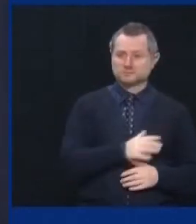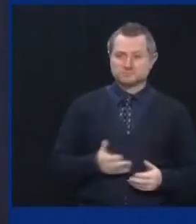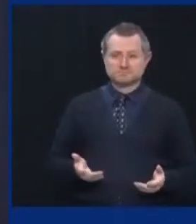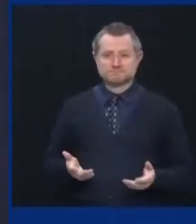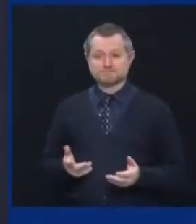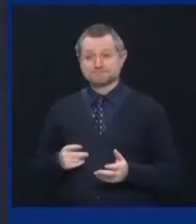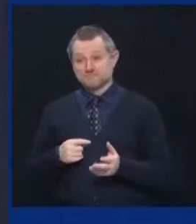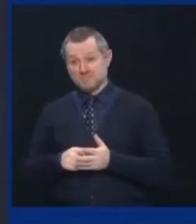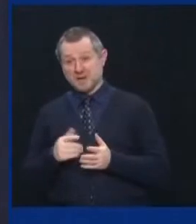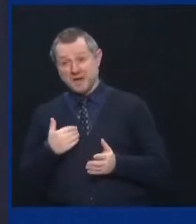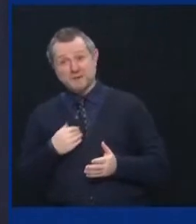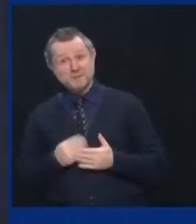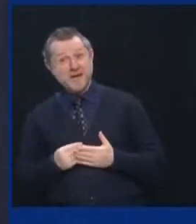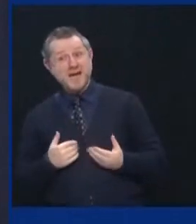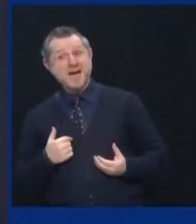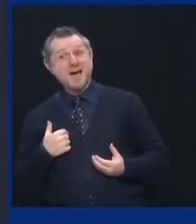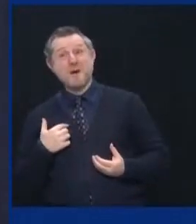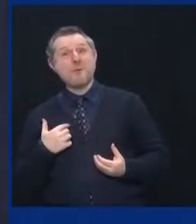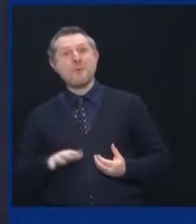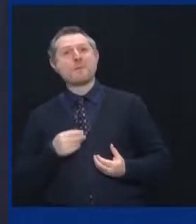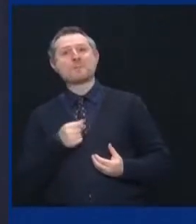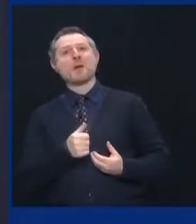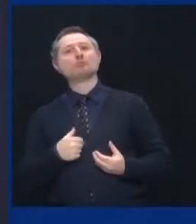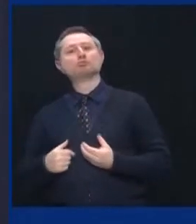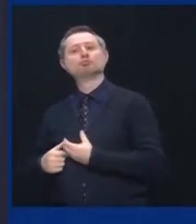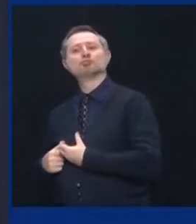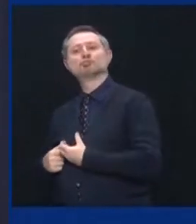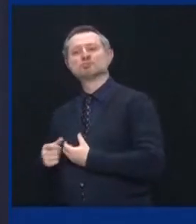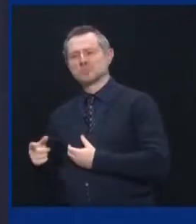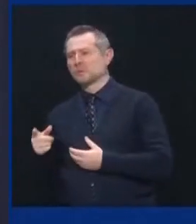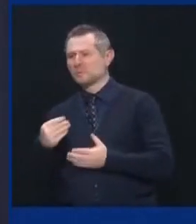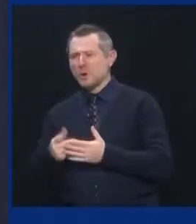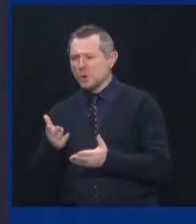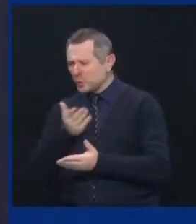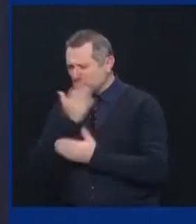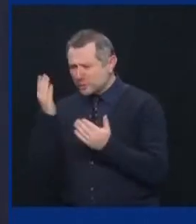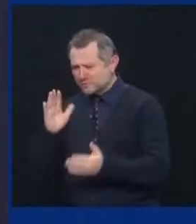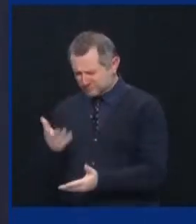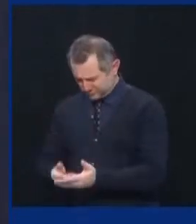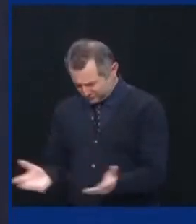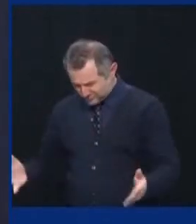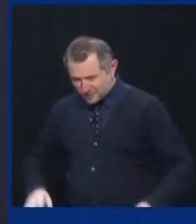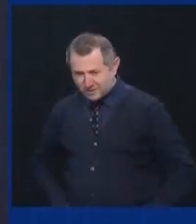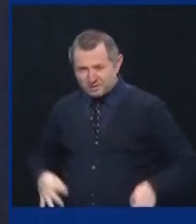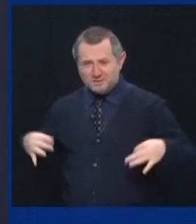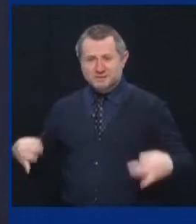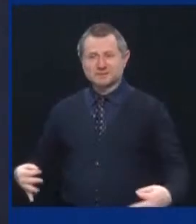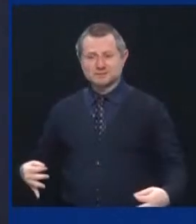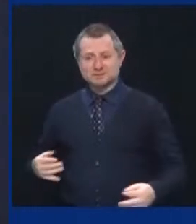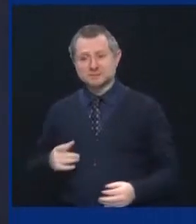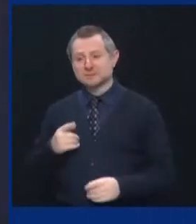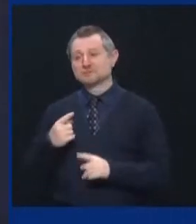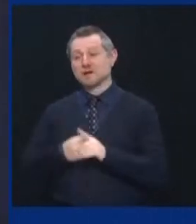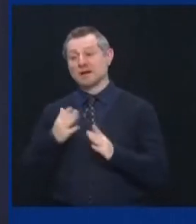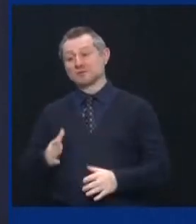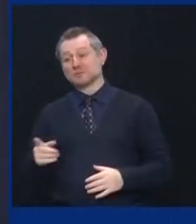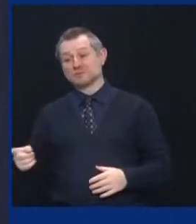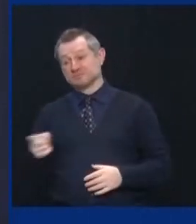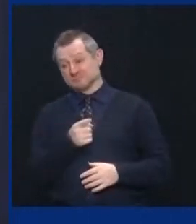can pay the rent. They can't pay the rent. To say to a tenant who can't pay the rent,